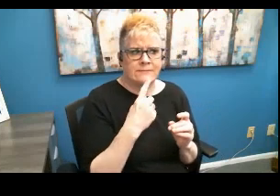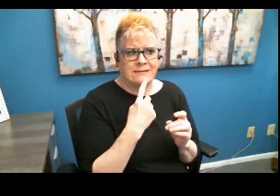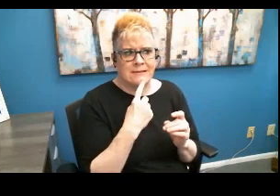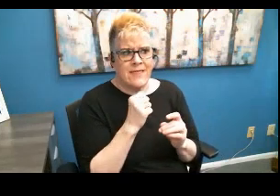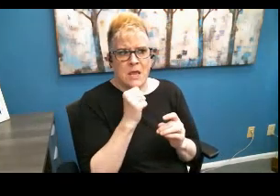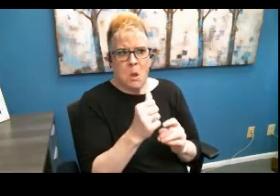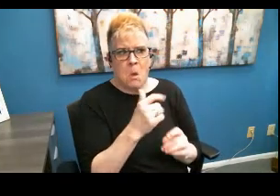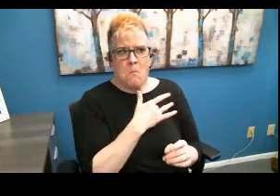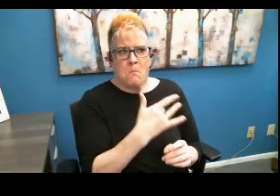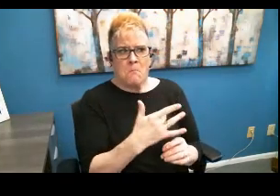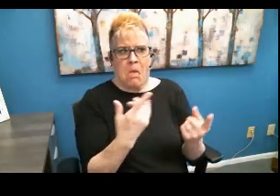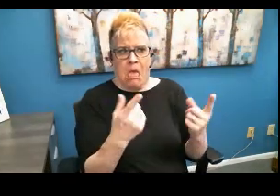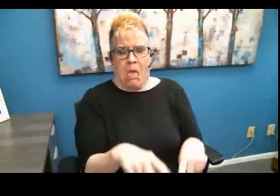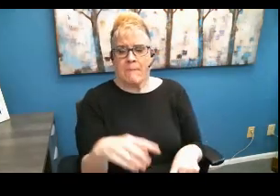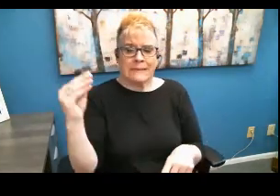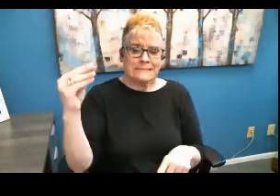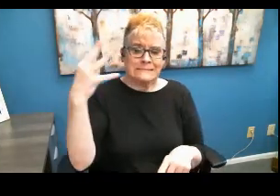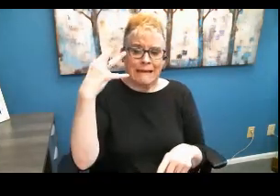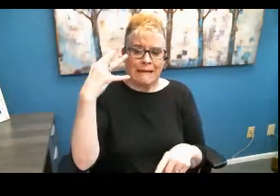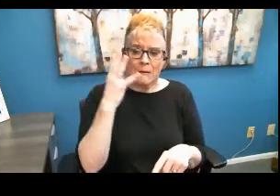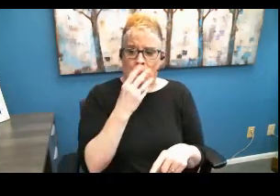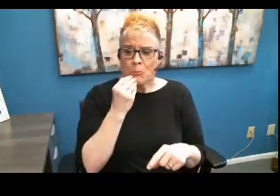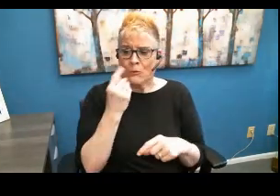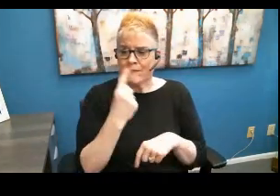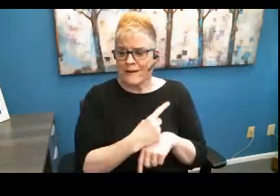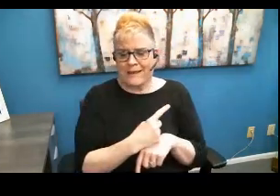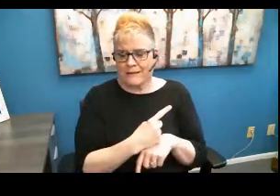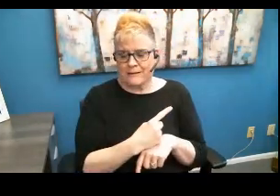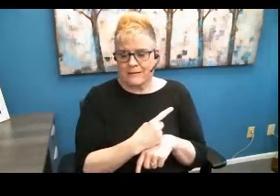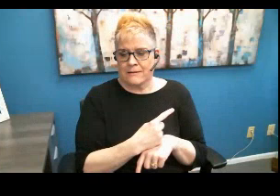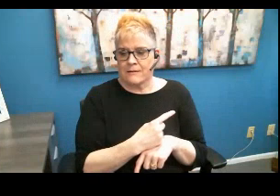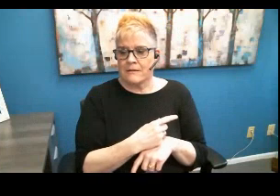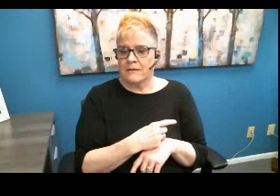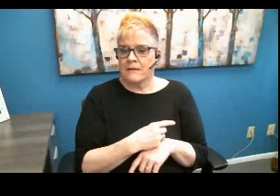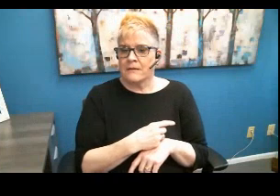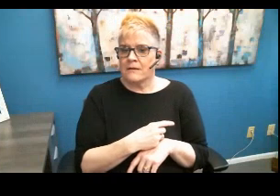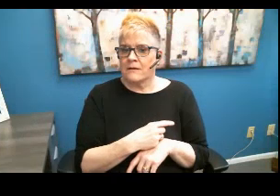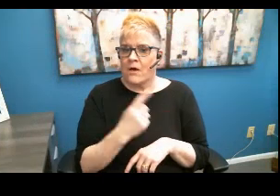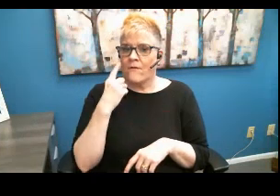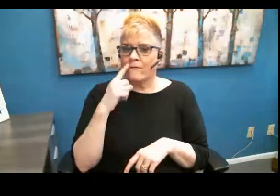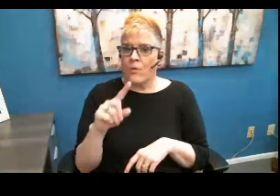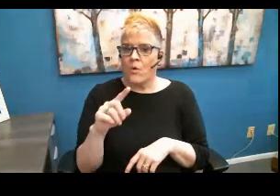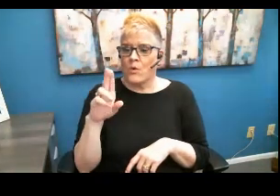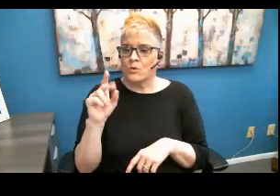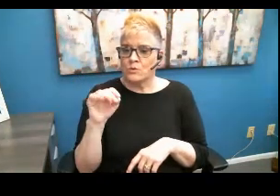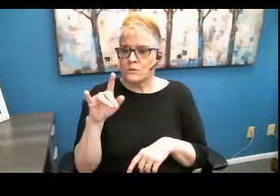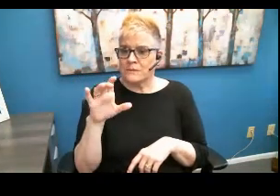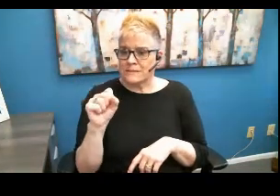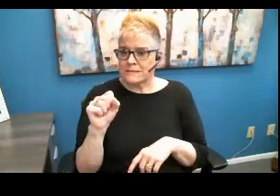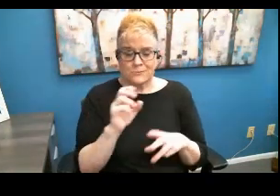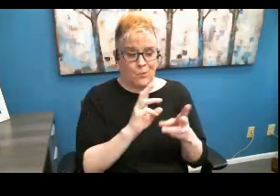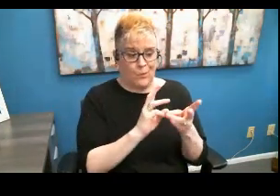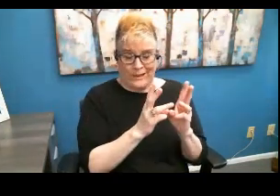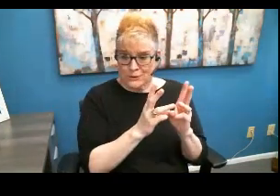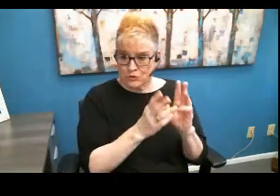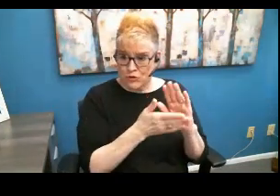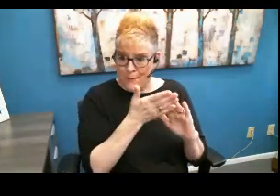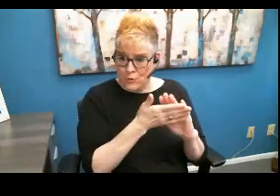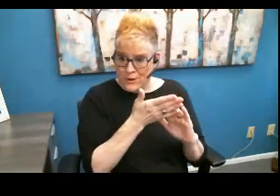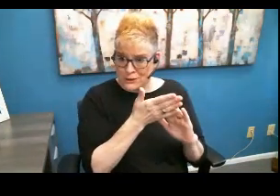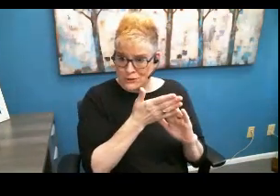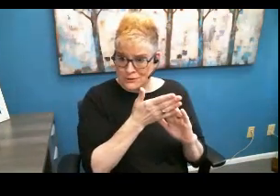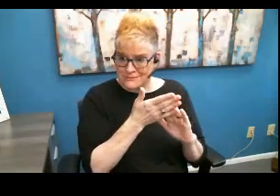on sunny days when everything's fine. And really, for gas utilities, is very different winter operations versus the rest